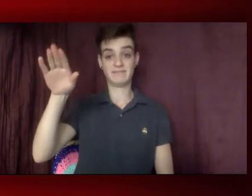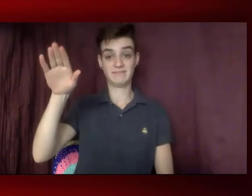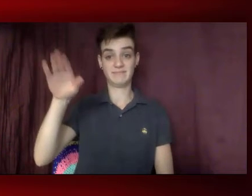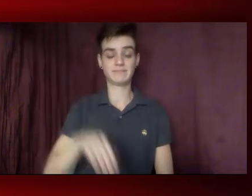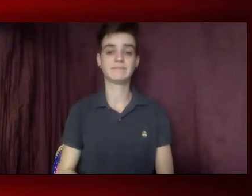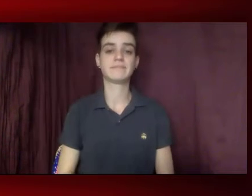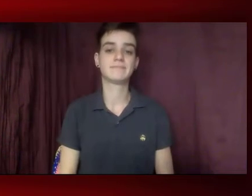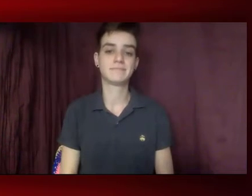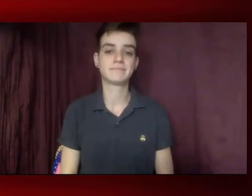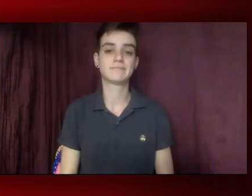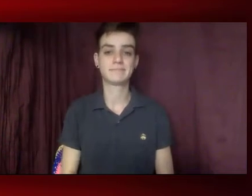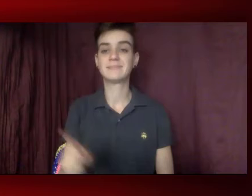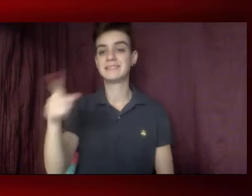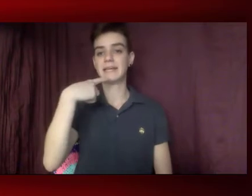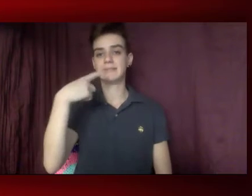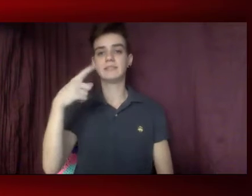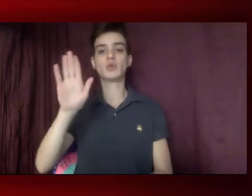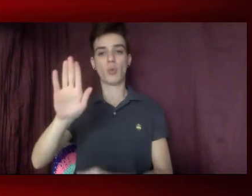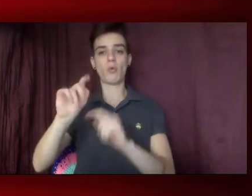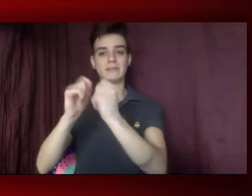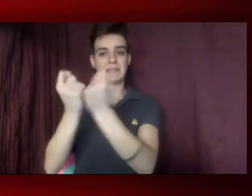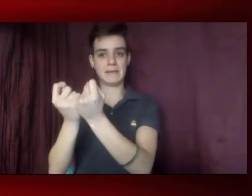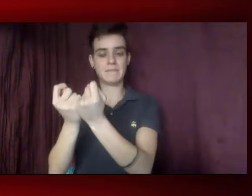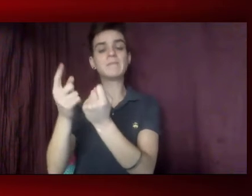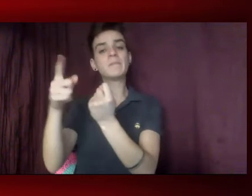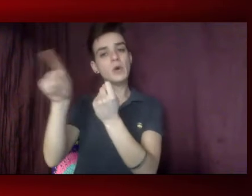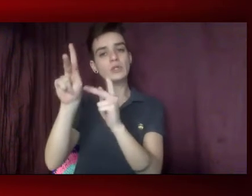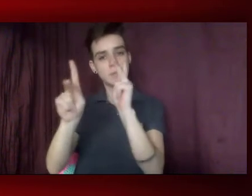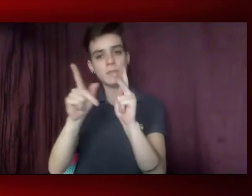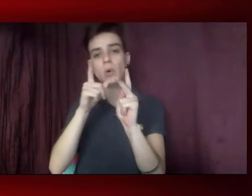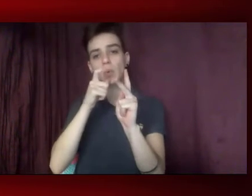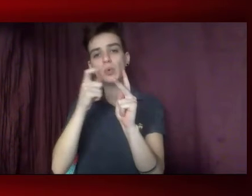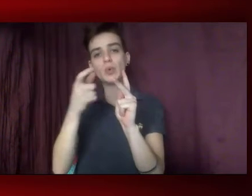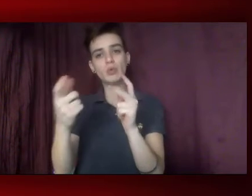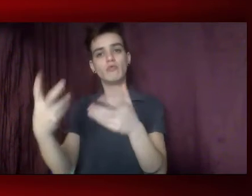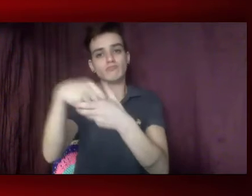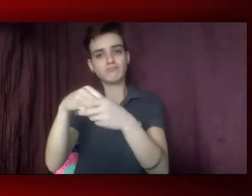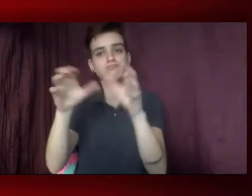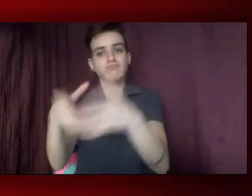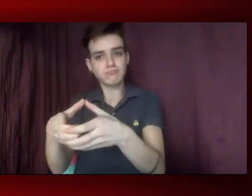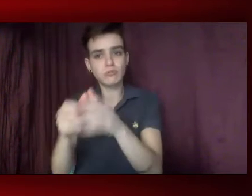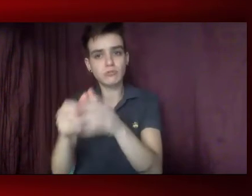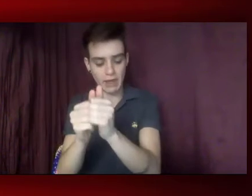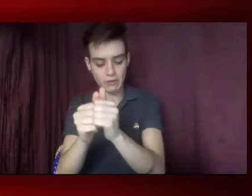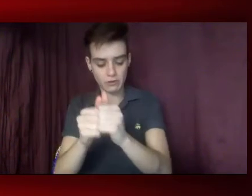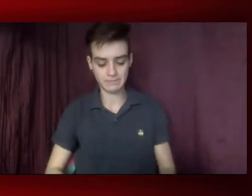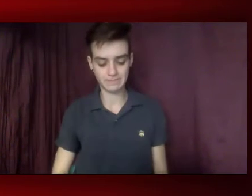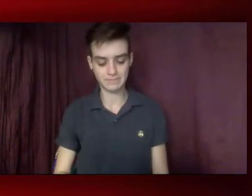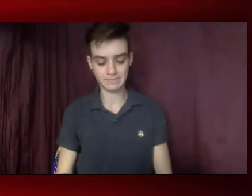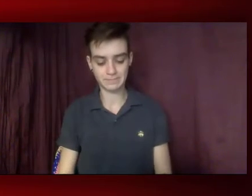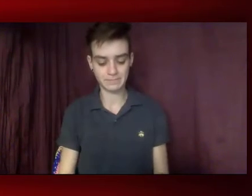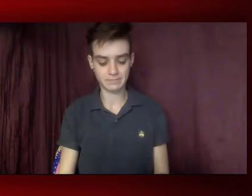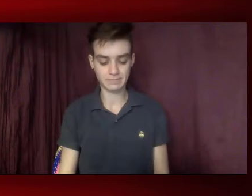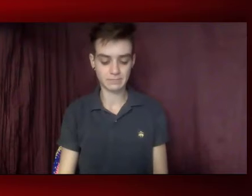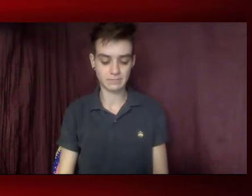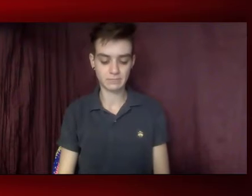screen, it says your team. And those are the folks you've been grouped with to do your house meetings. You all share the